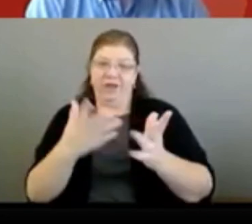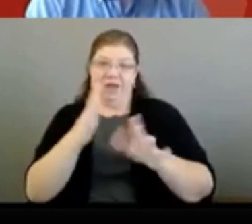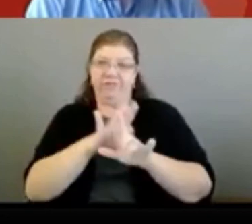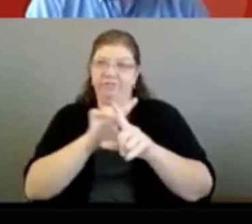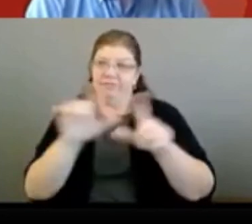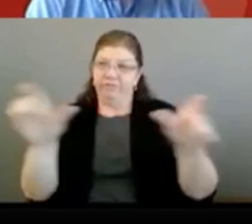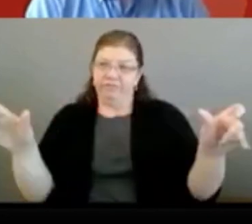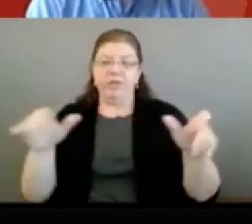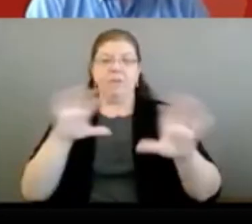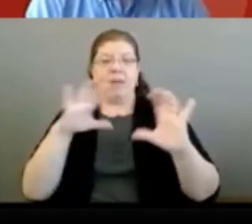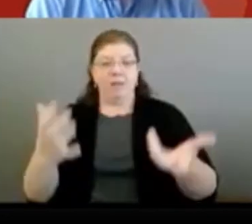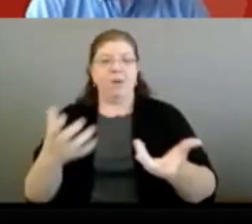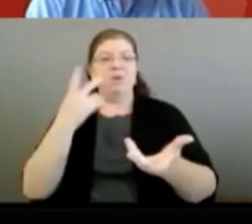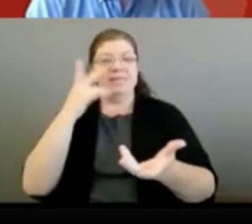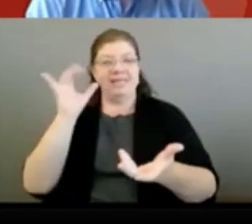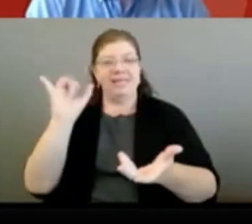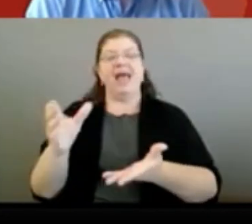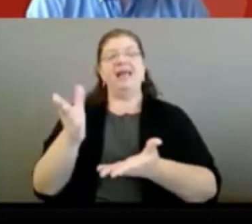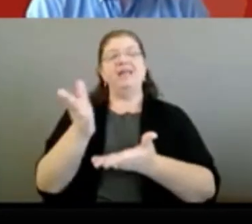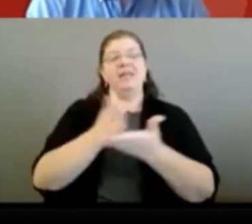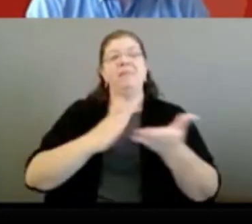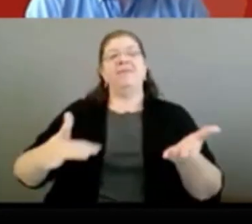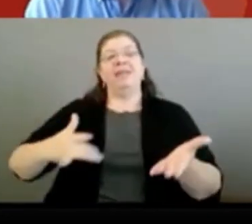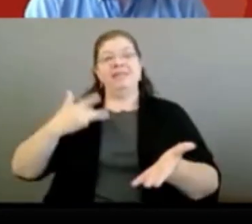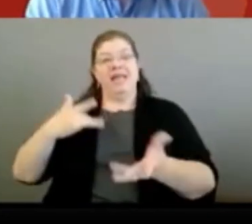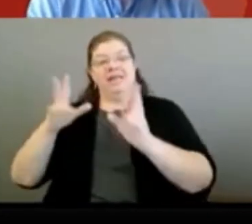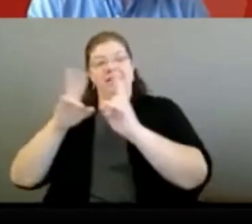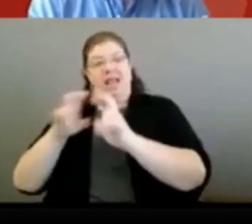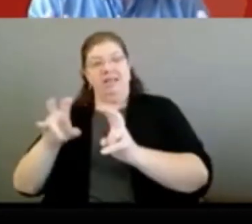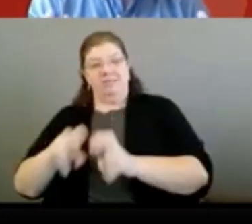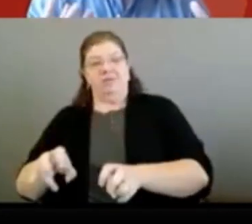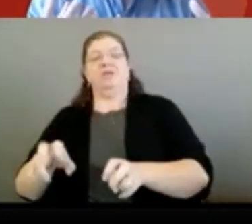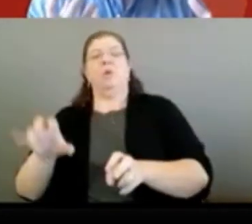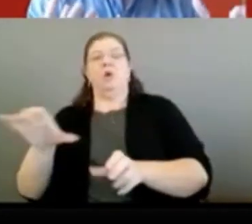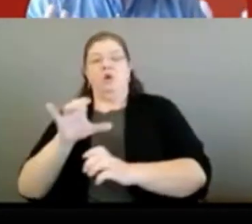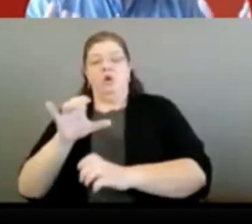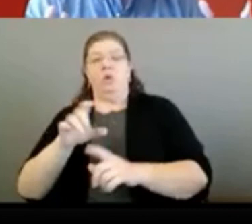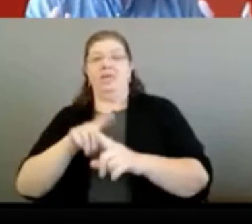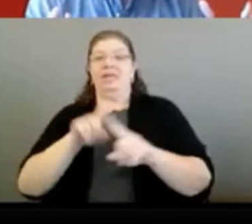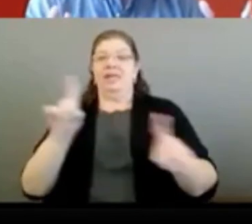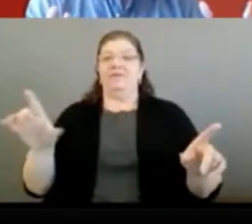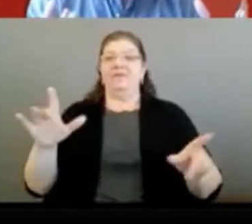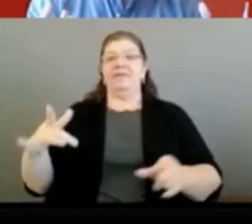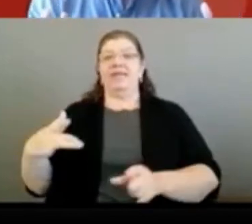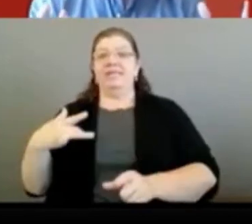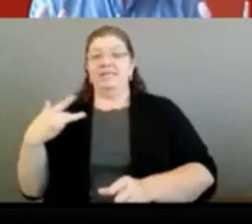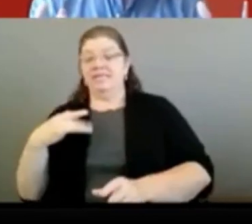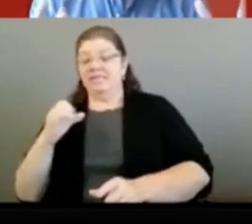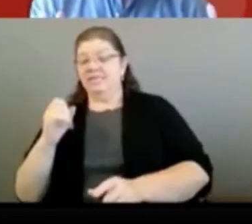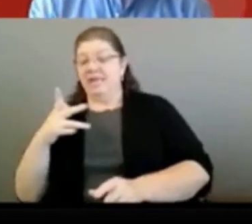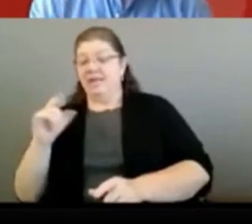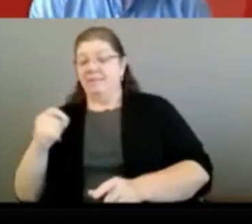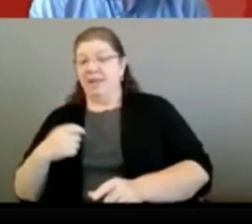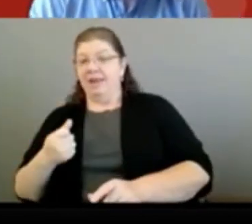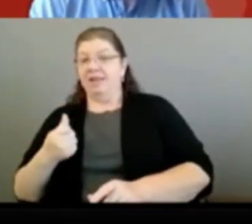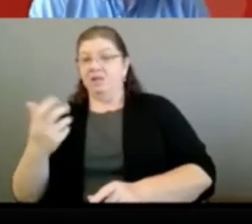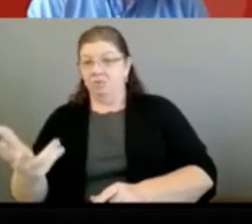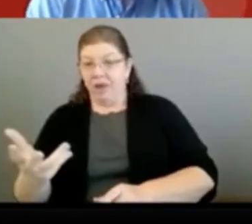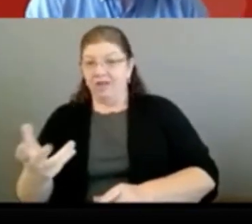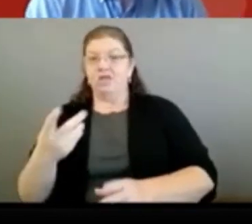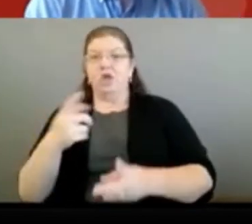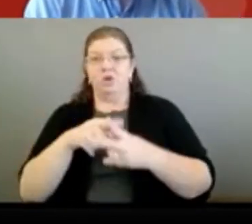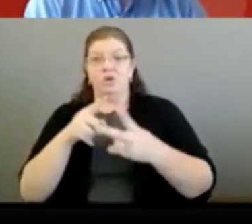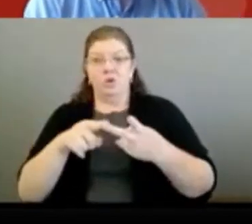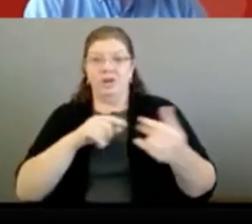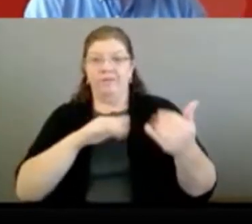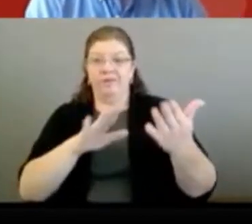fact, we'll see some of that today in some of the sentiment analysis in the difference in sentiment expressed towards these two different standards.